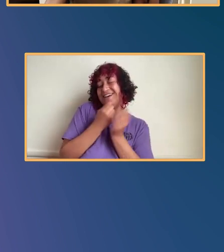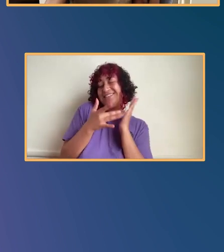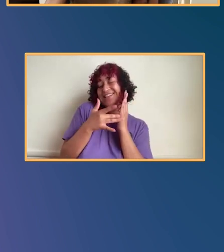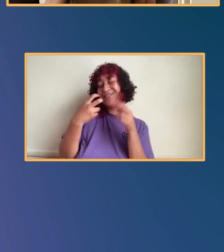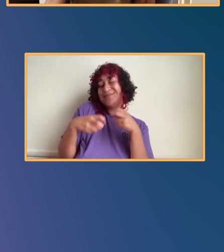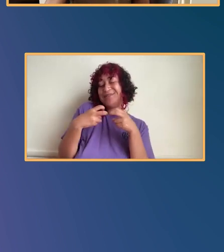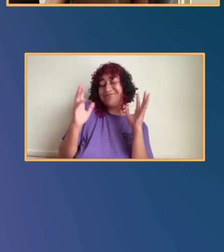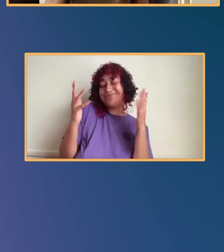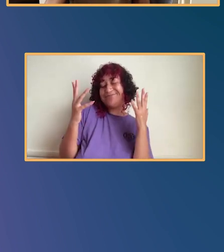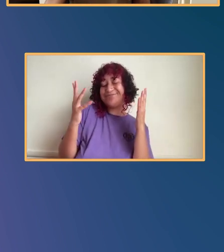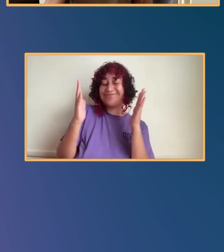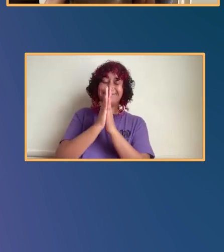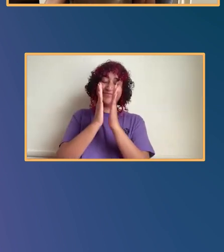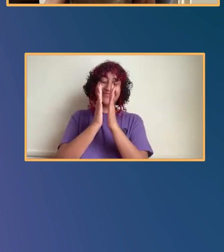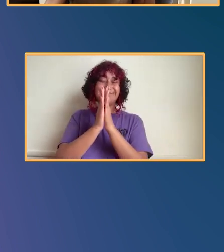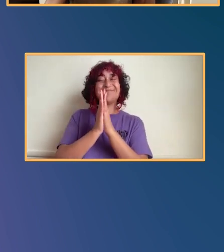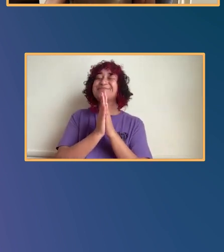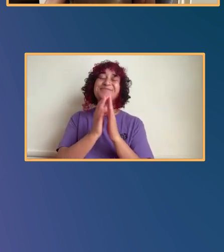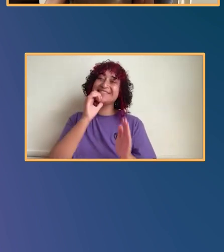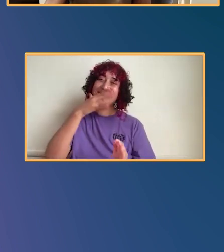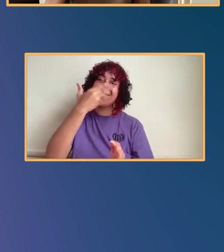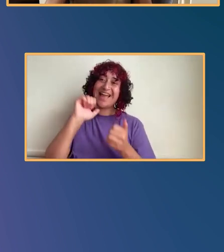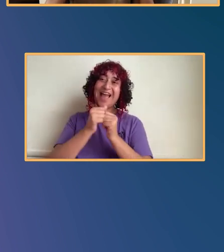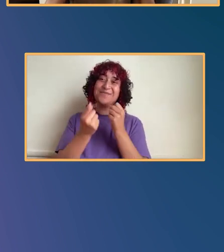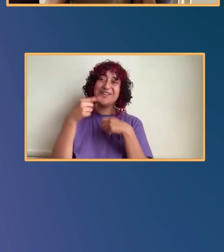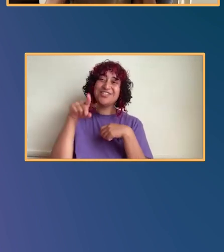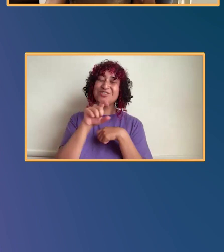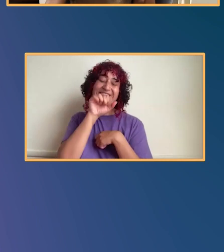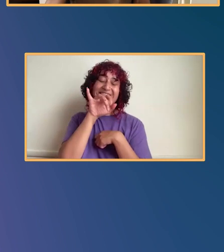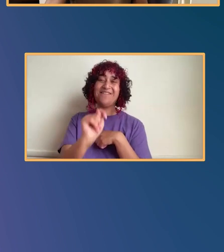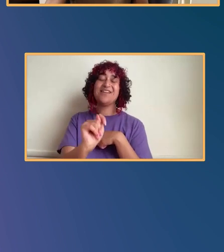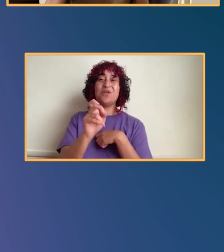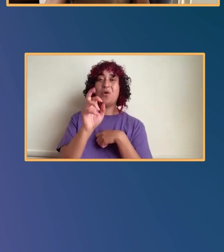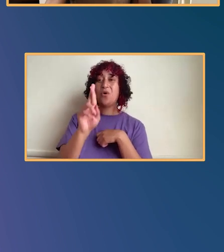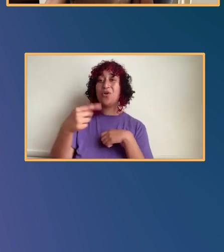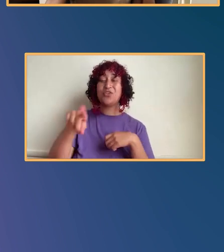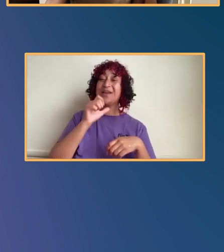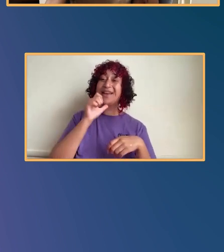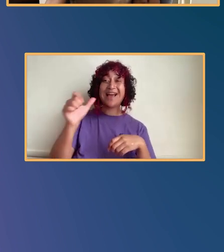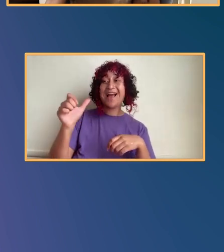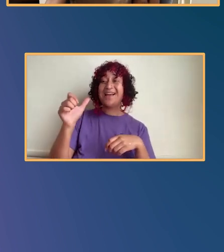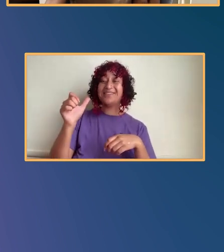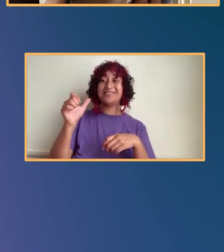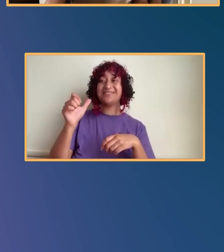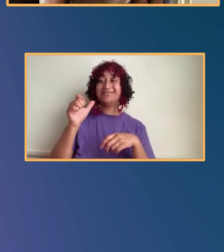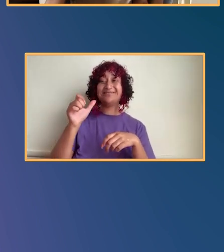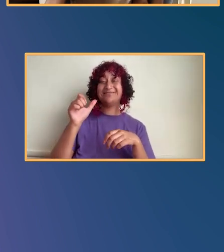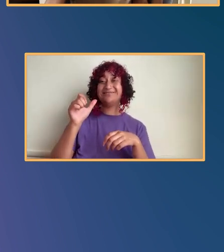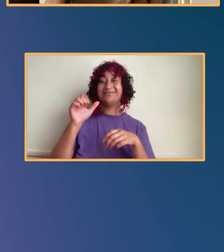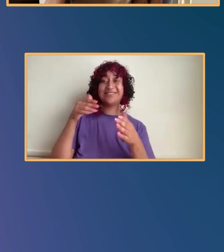Yay, yay. Don't forget how much you love it. Otherwise, we would not be able to create this